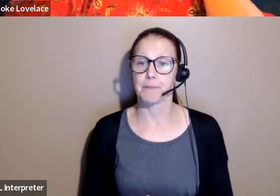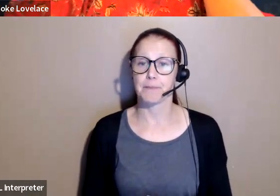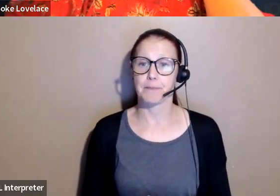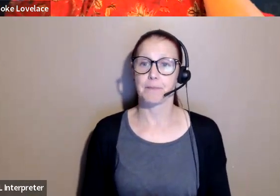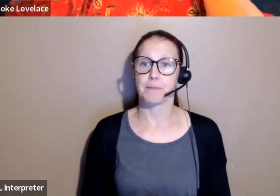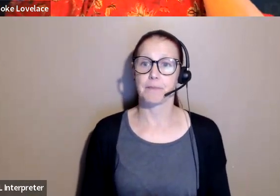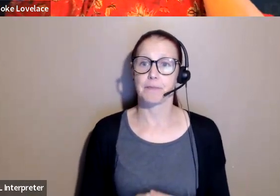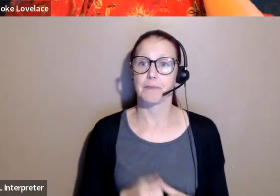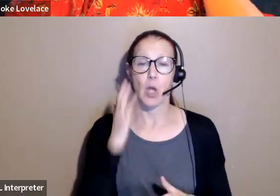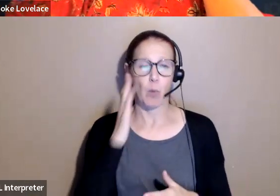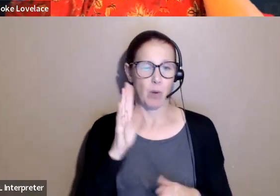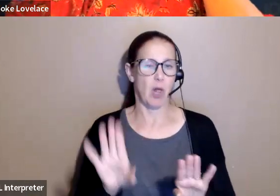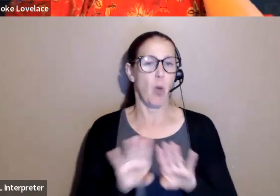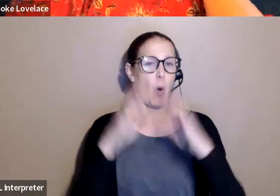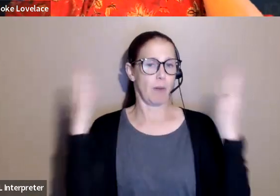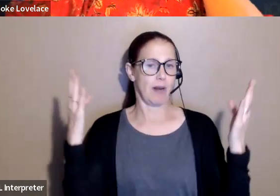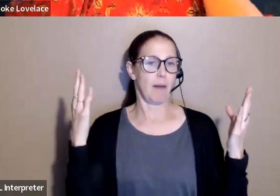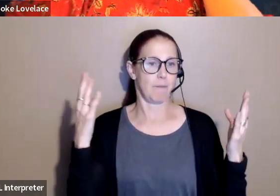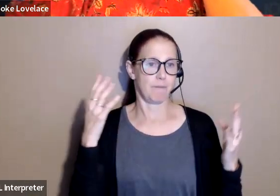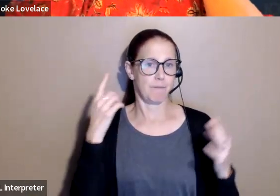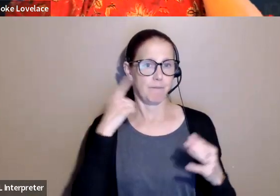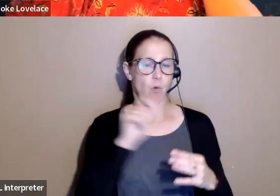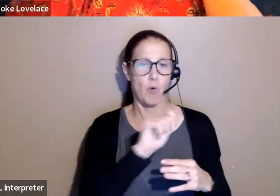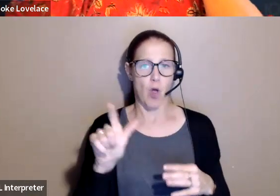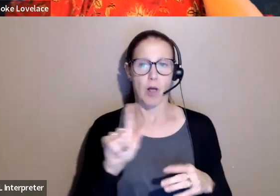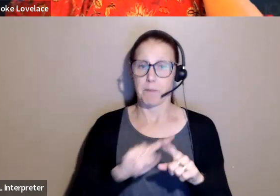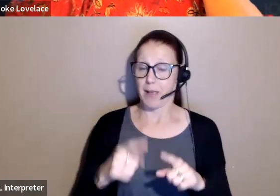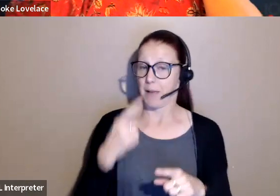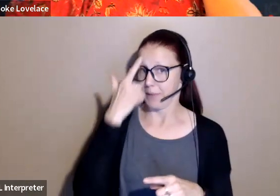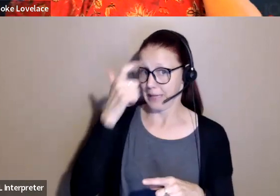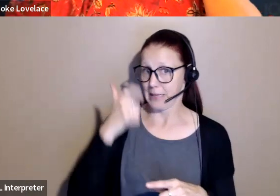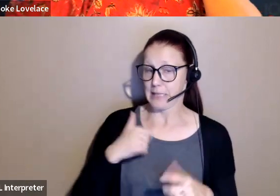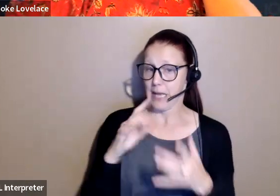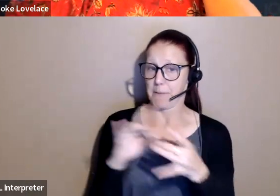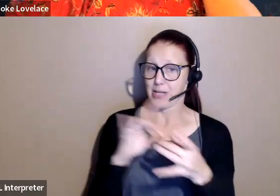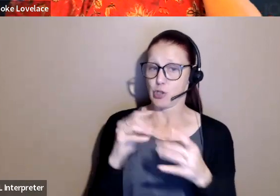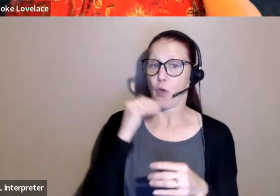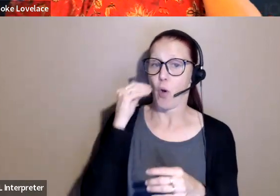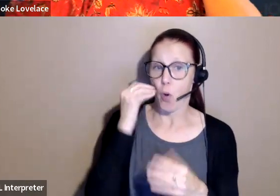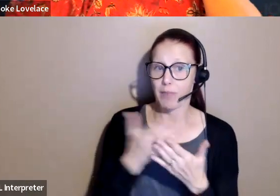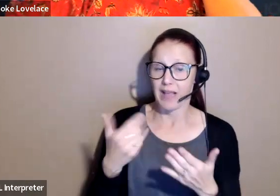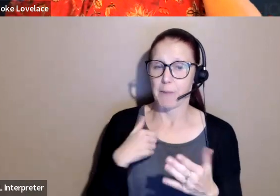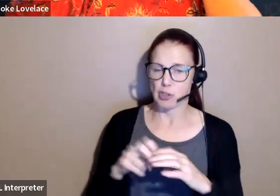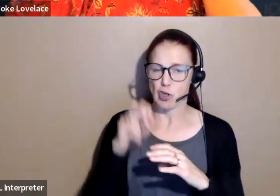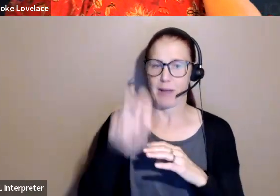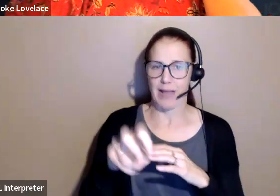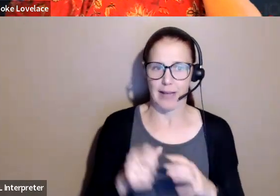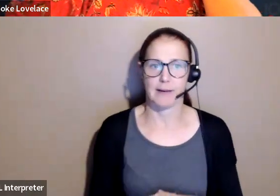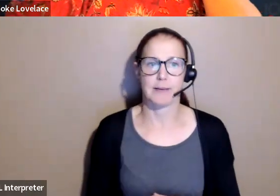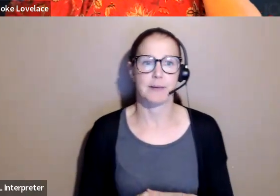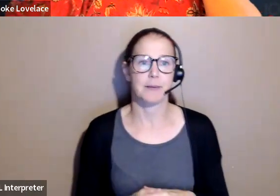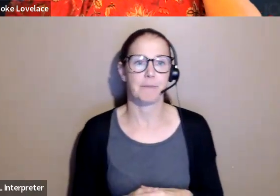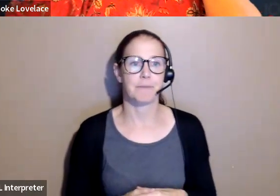We are going to open it up. But since I mentioned the home thing, I'm going to skip ahead really